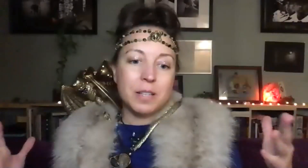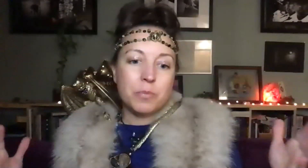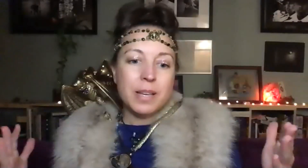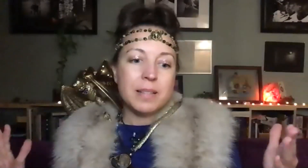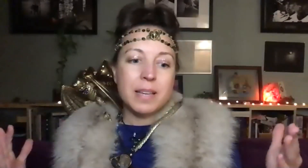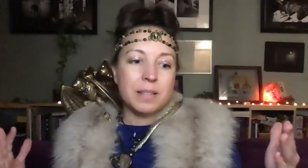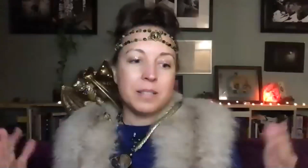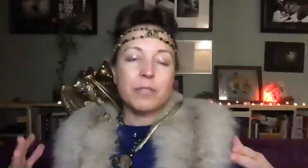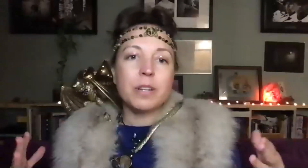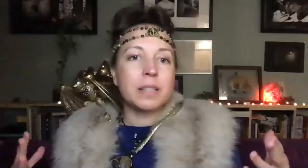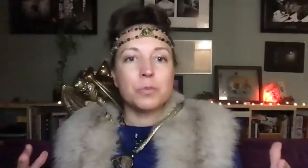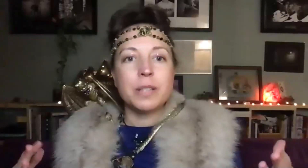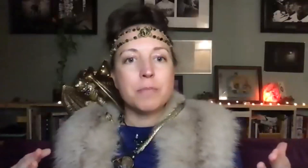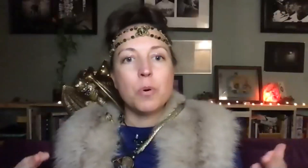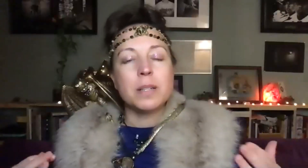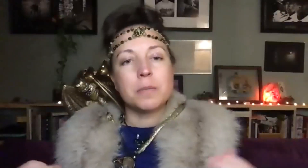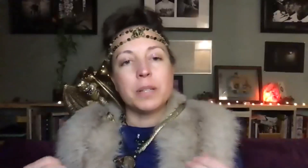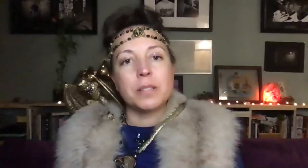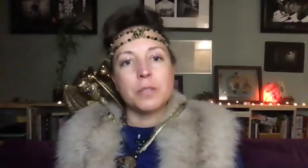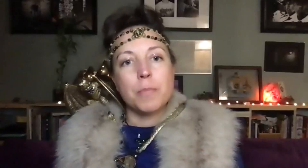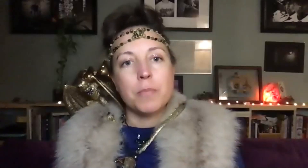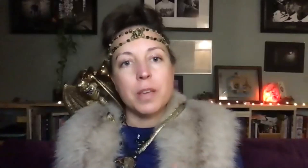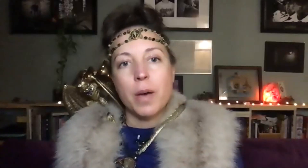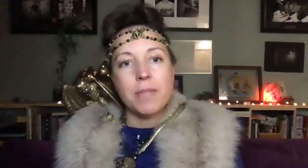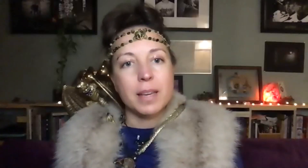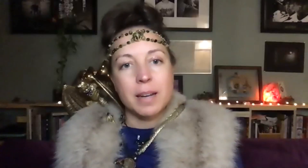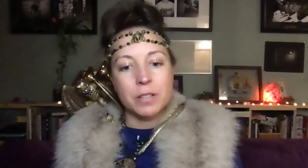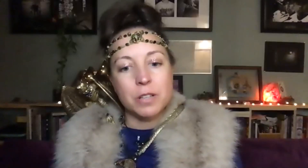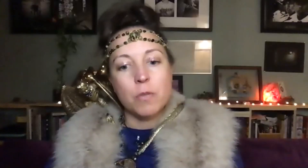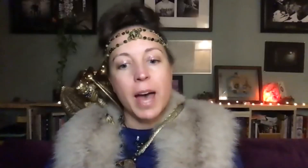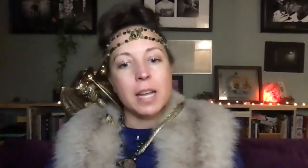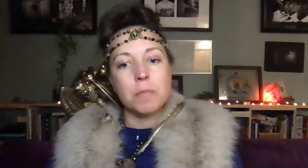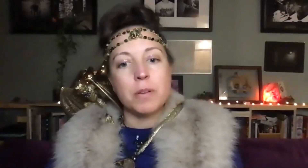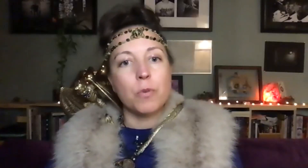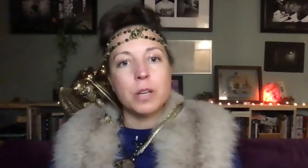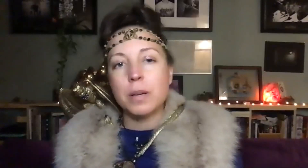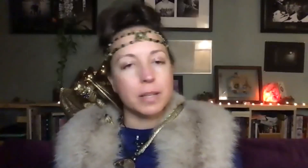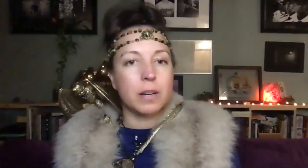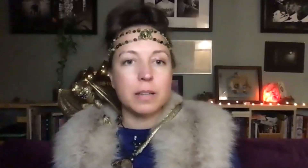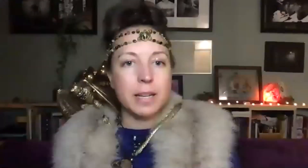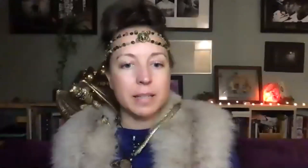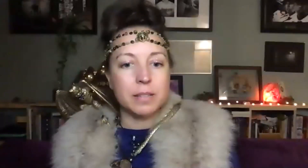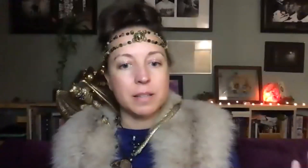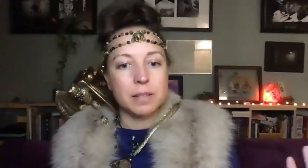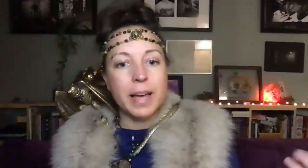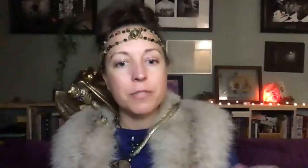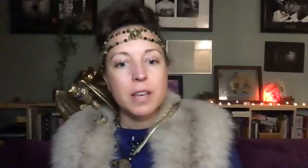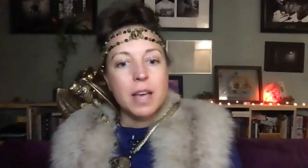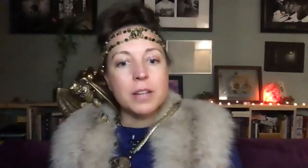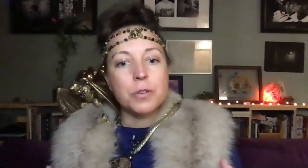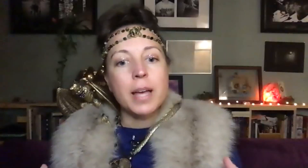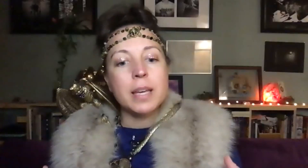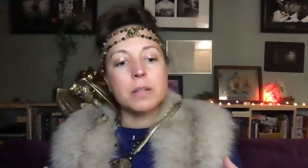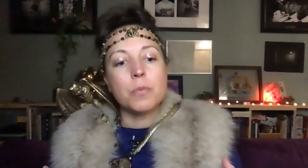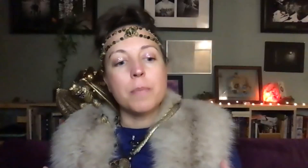it's completely different and it's really important. But just to remember that you have that connection, you've had it before you even incarnated into this life,